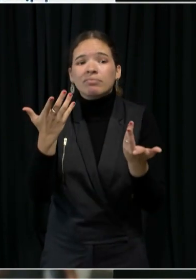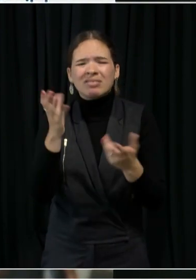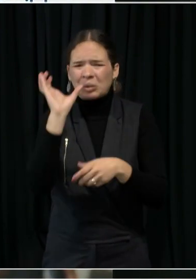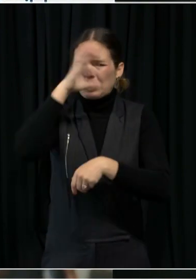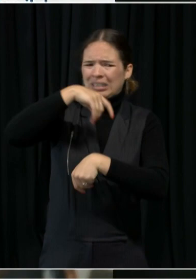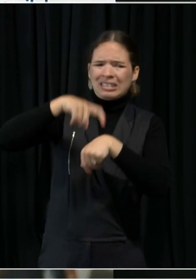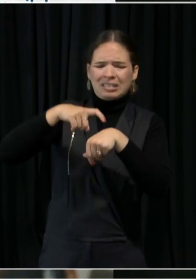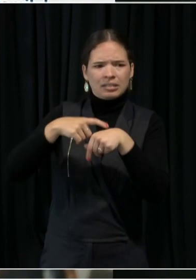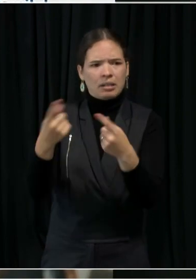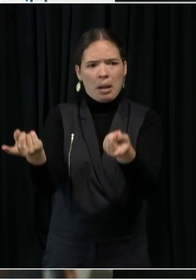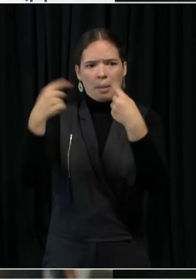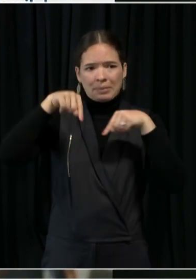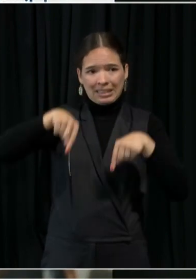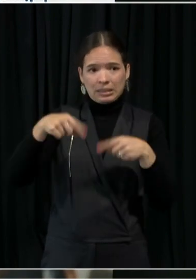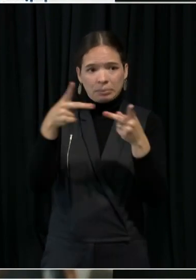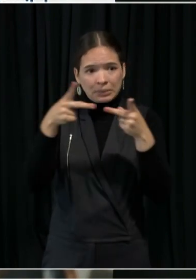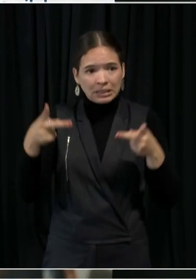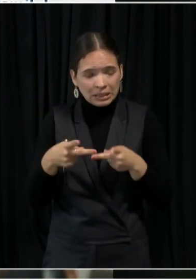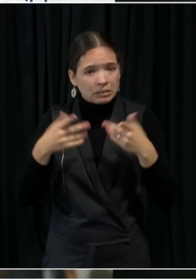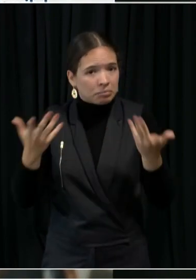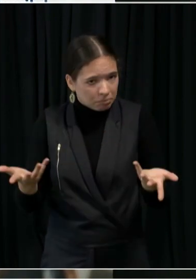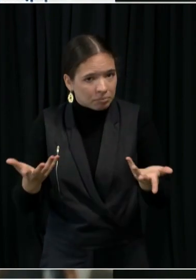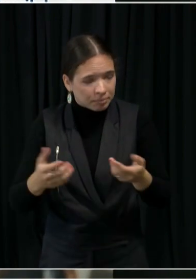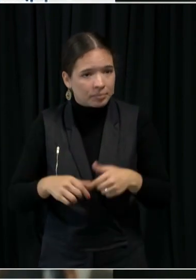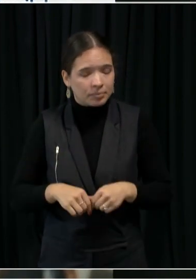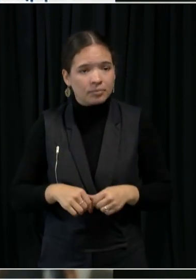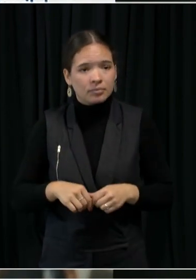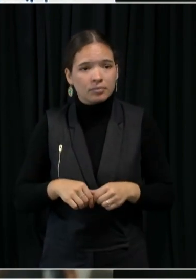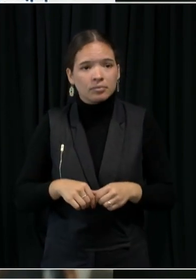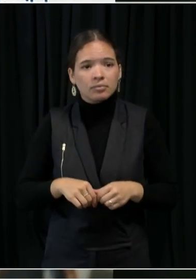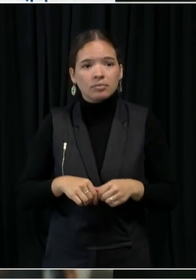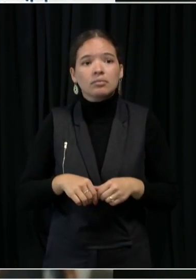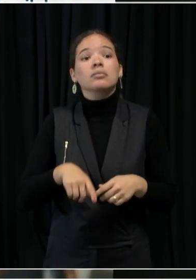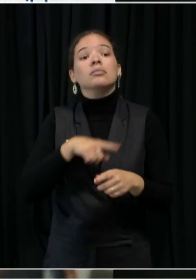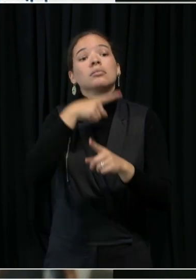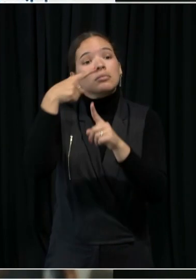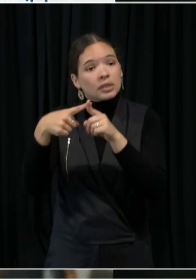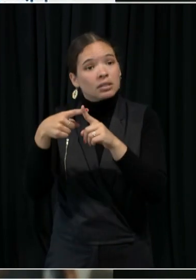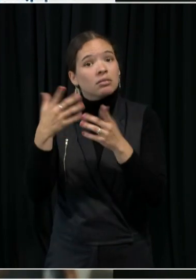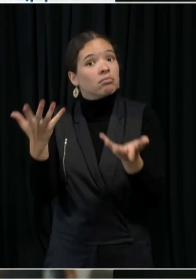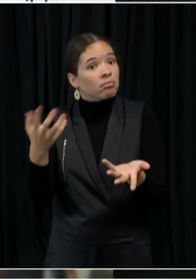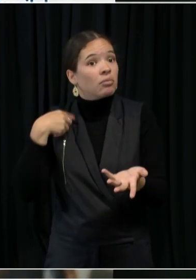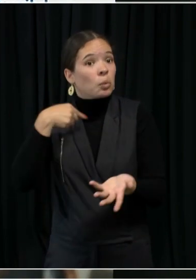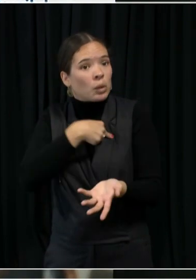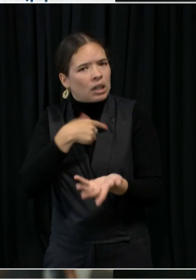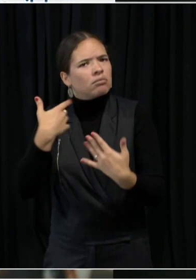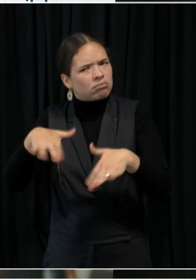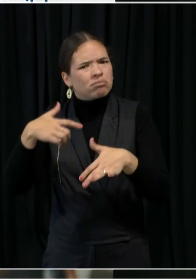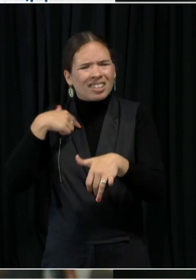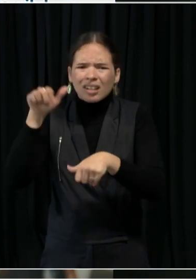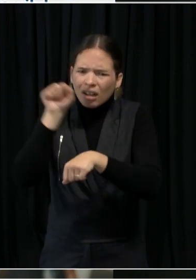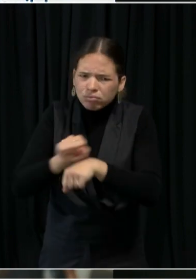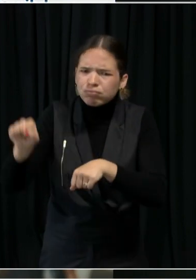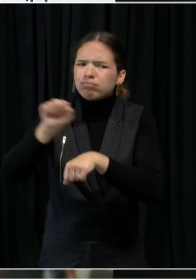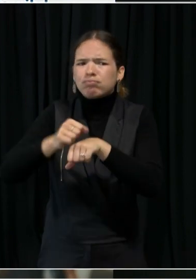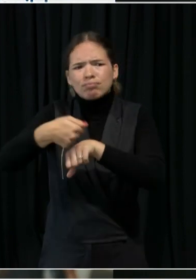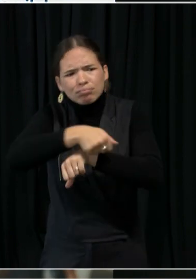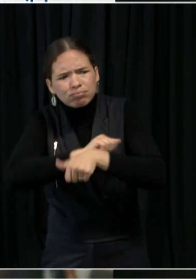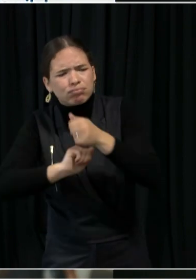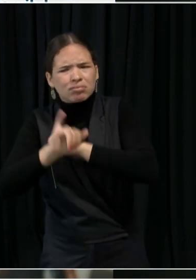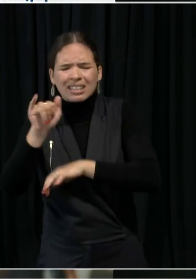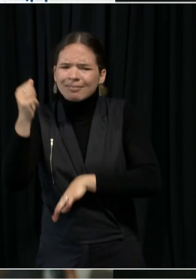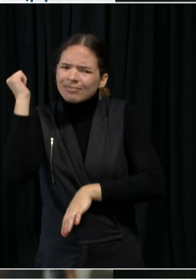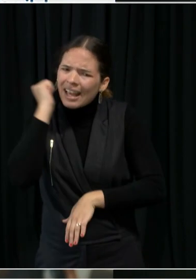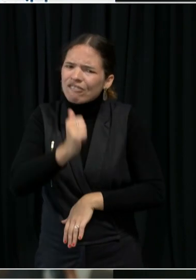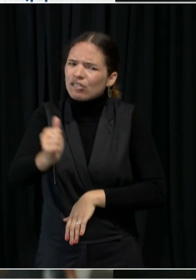urgent care facility. What it also means is that we're working hard, very hard, every single day